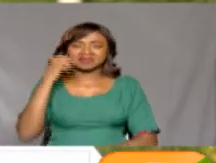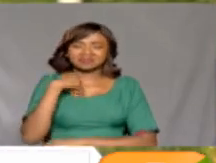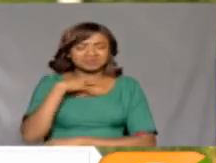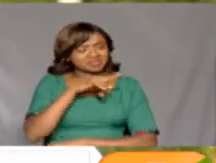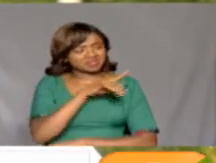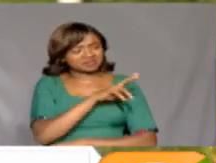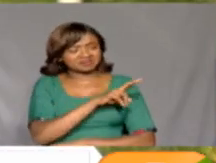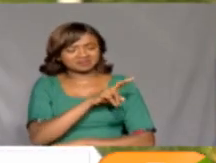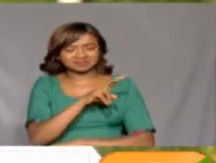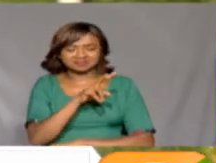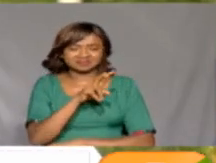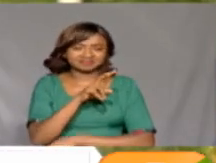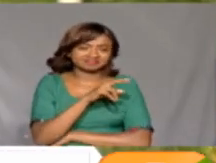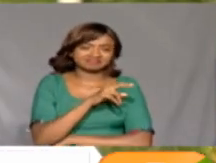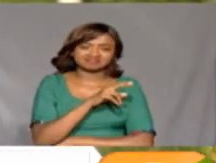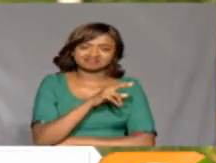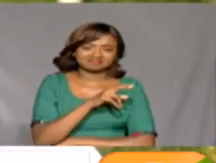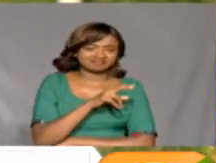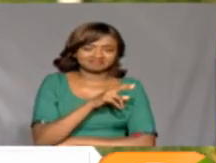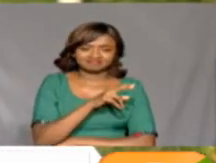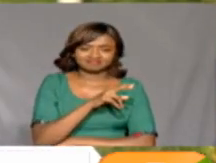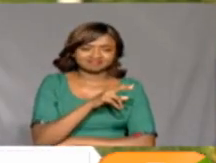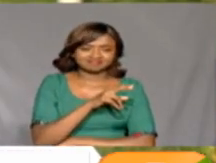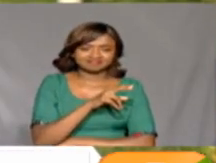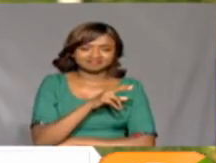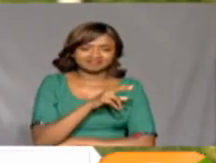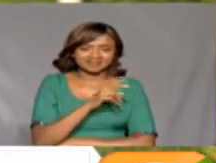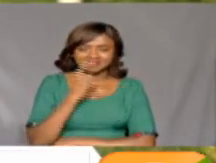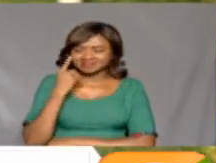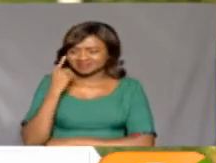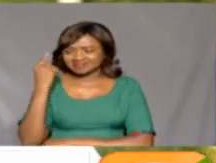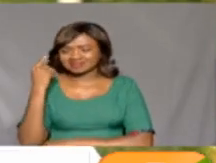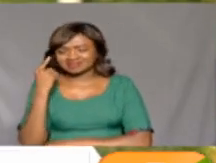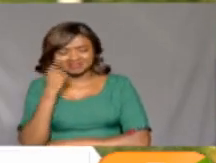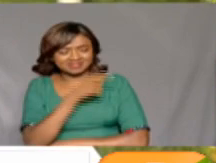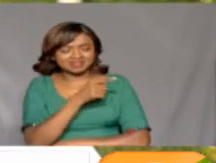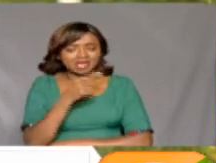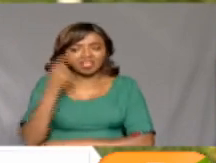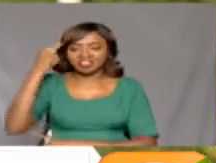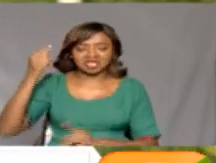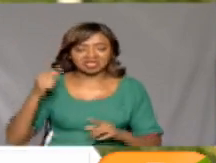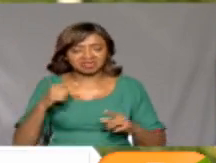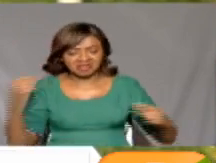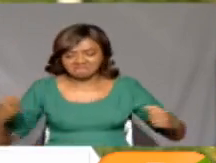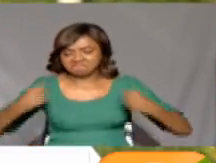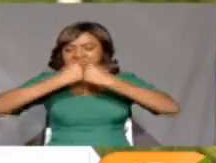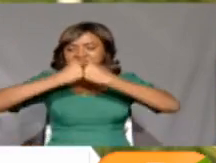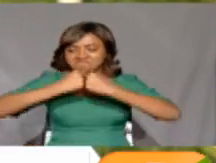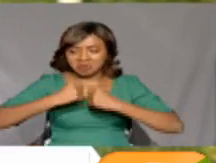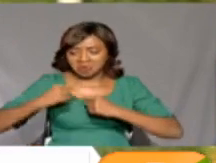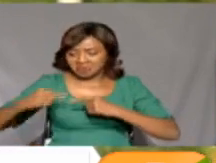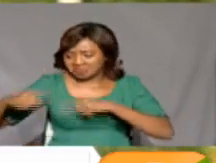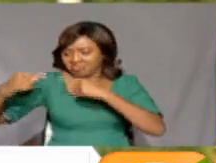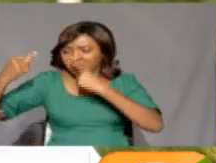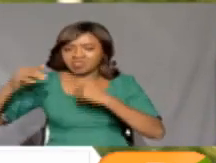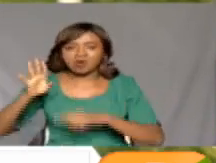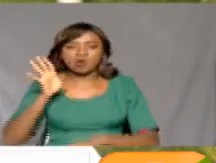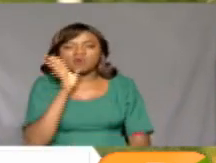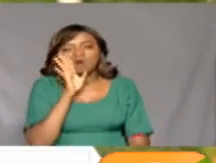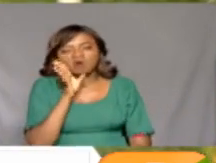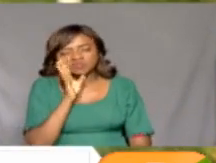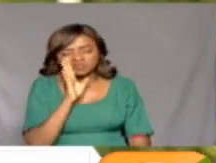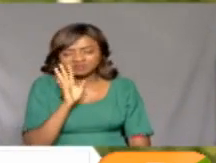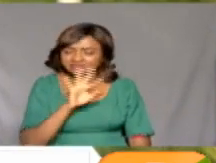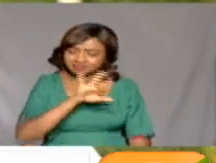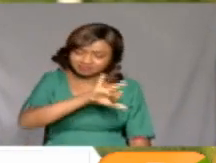that with petty competition or, you know, small talk. So you, I think